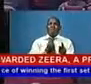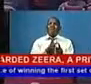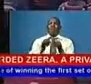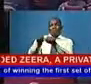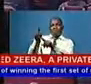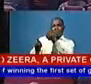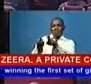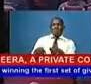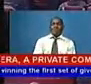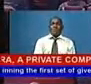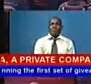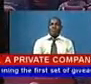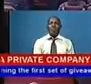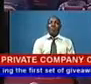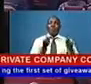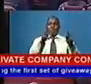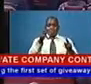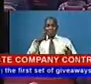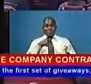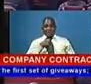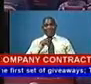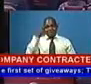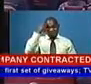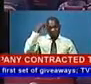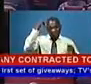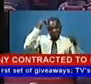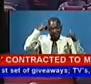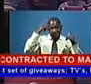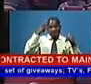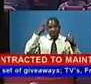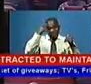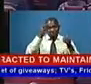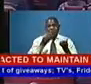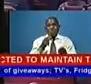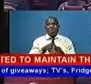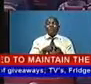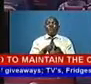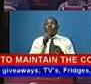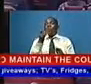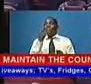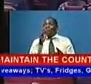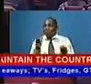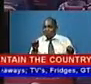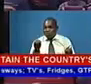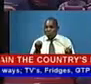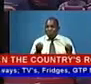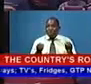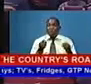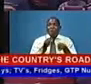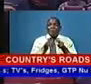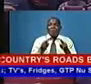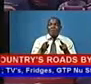Look, I think that we've tried to be very tolerant, but we